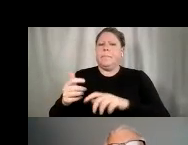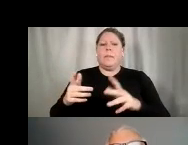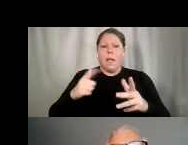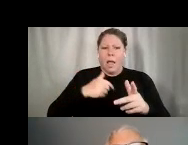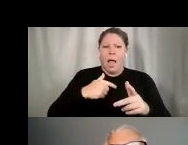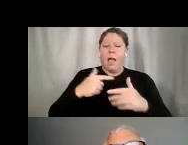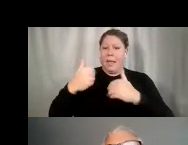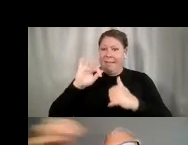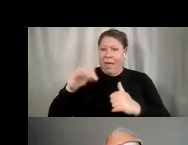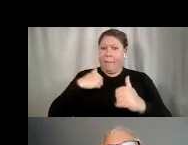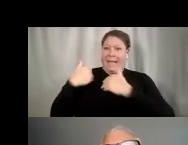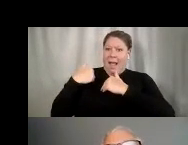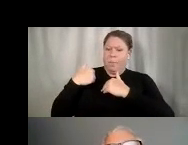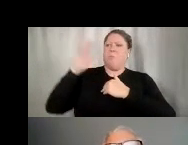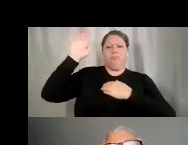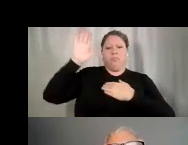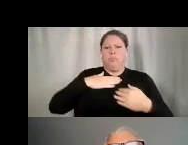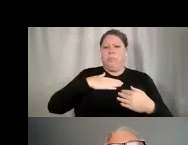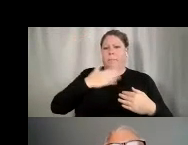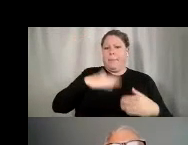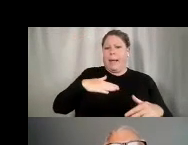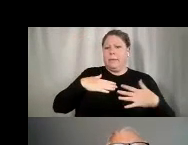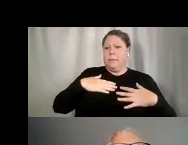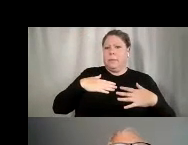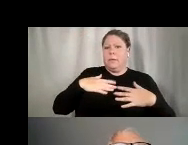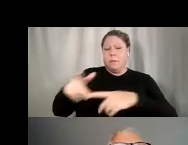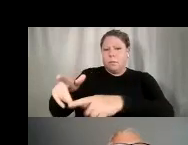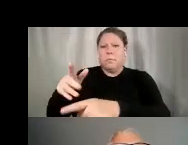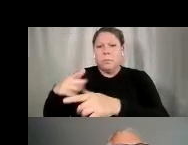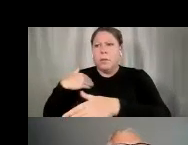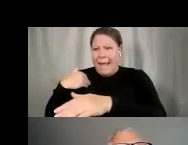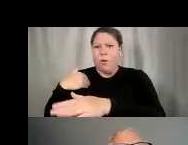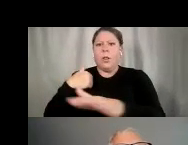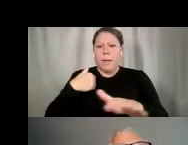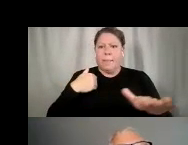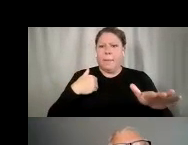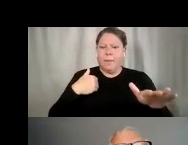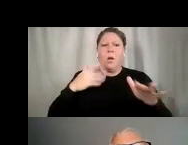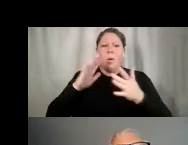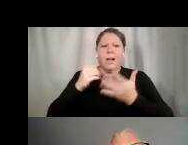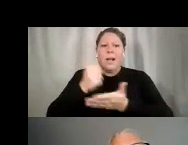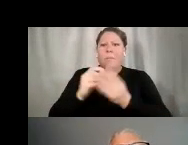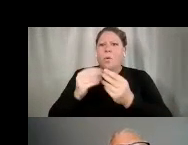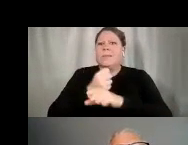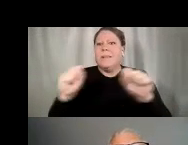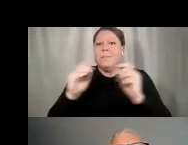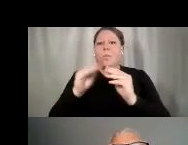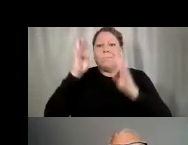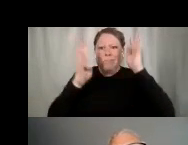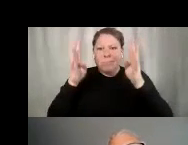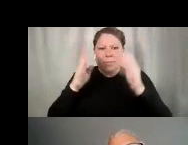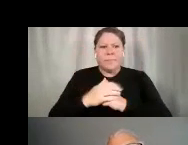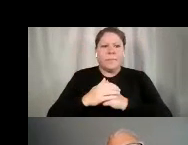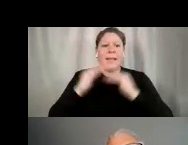to be productive, but you're going to be more creative. And then to be able to celebrate the wins and have fun, this